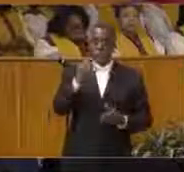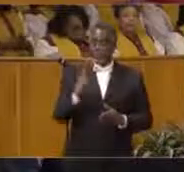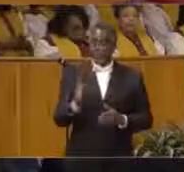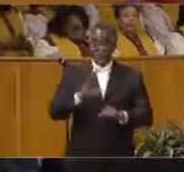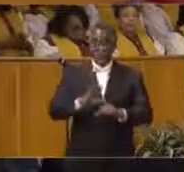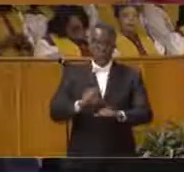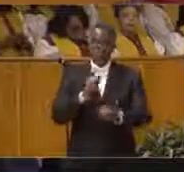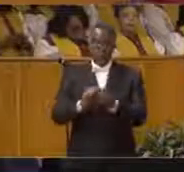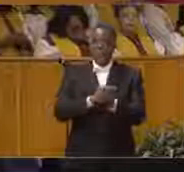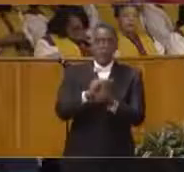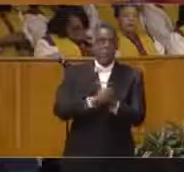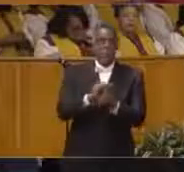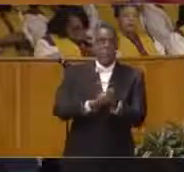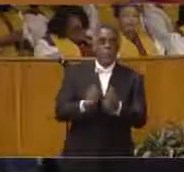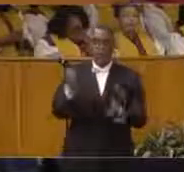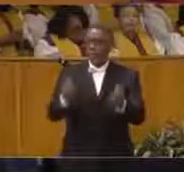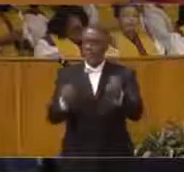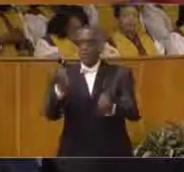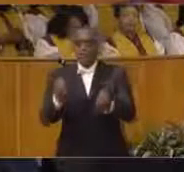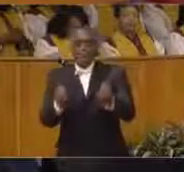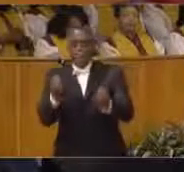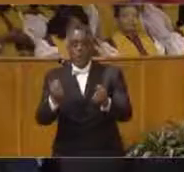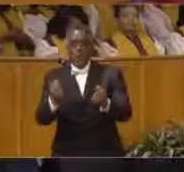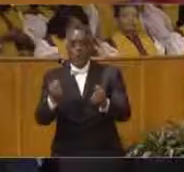Tithing church doesn't wash cars to raise money.